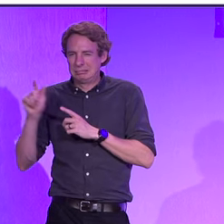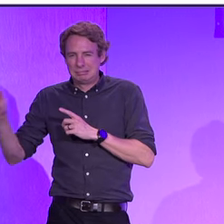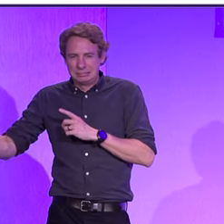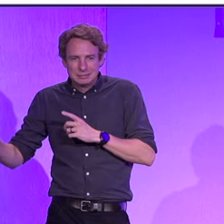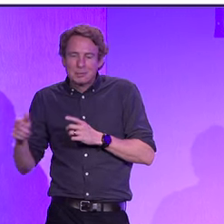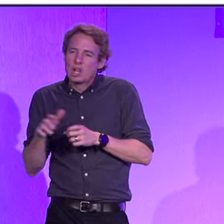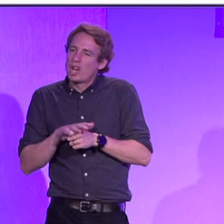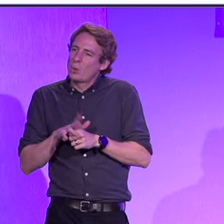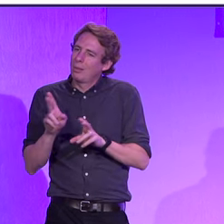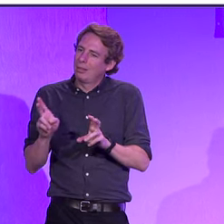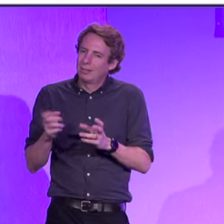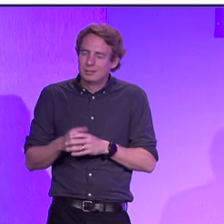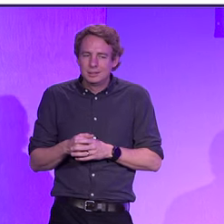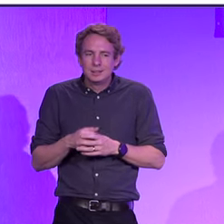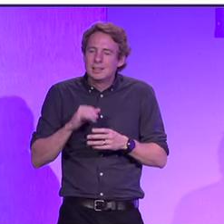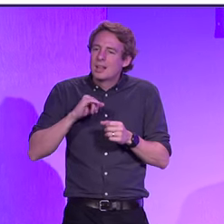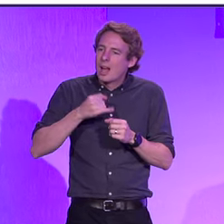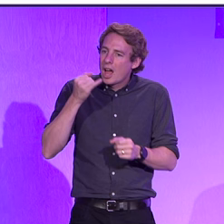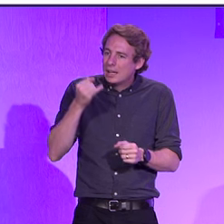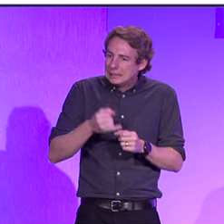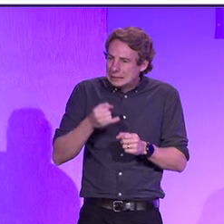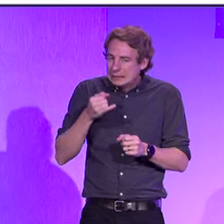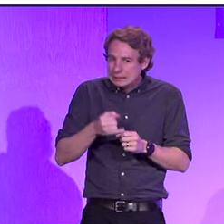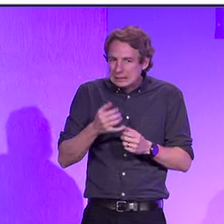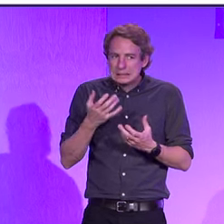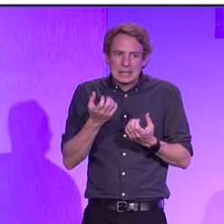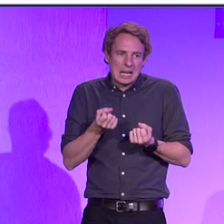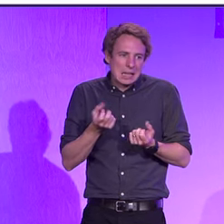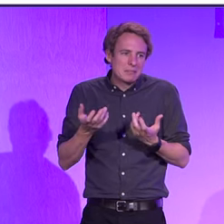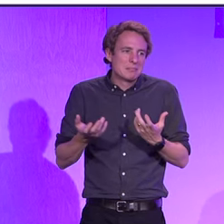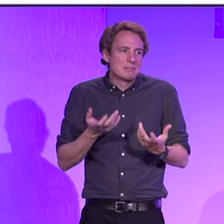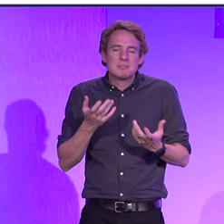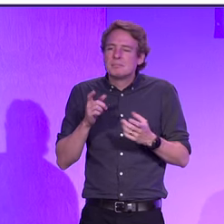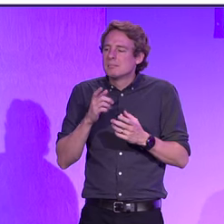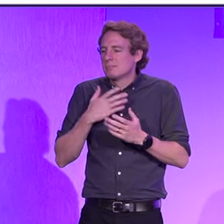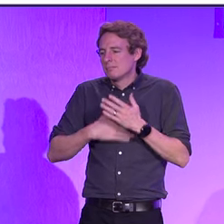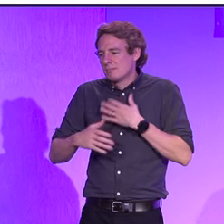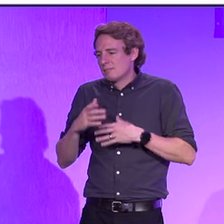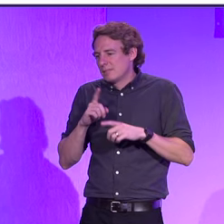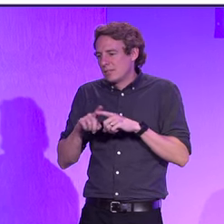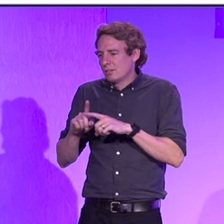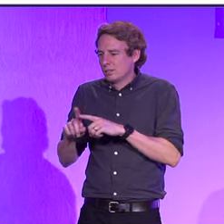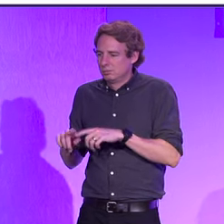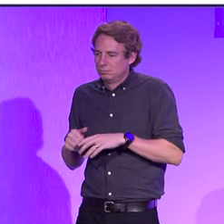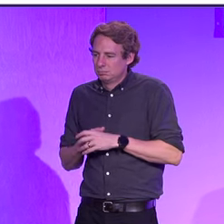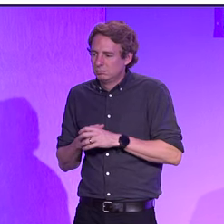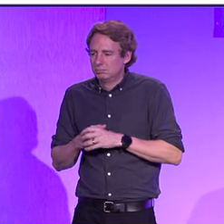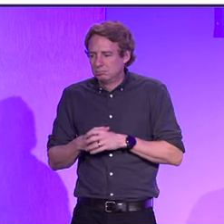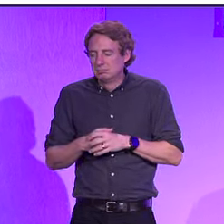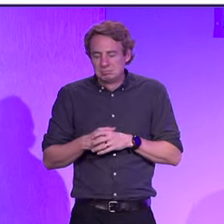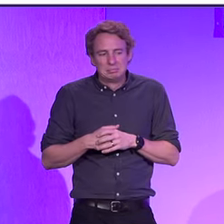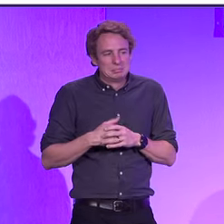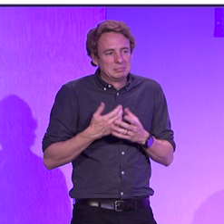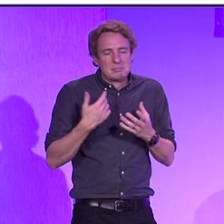us. And we had honey and sorghum in Tennessee, but those kind of behave very differently as substitutes and recipes